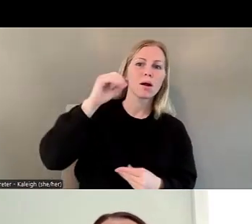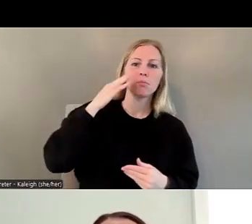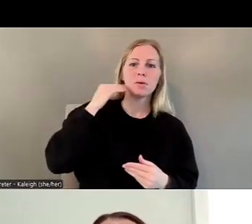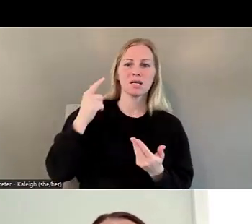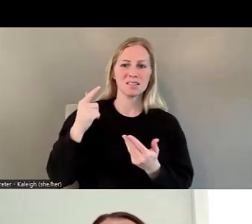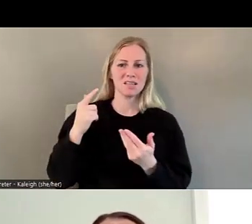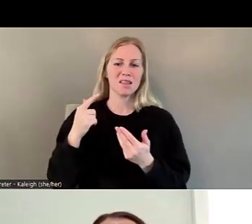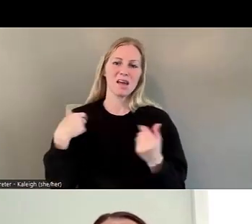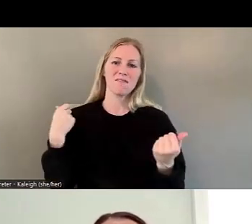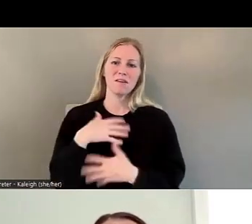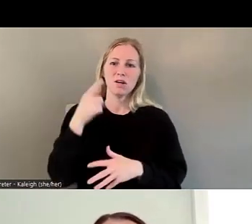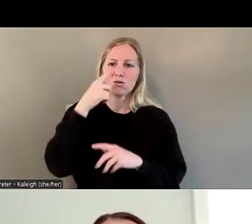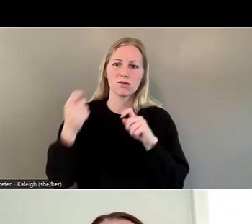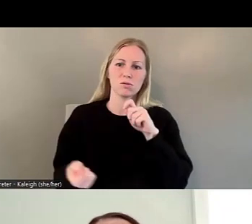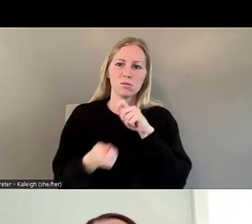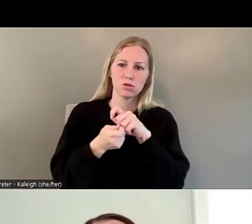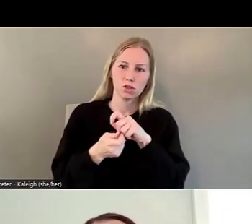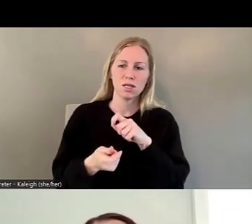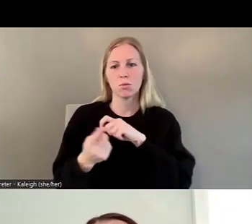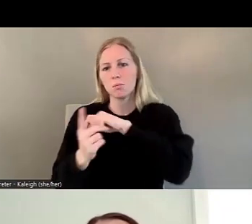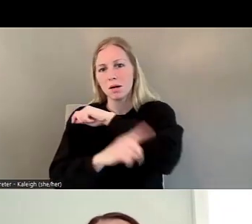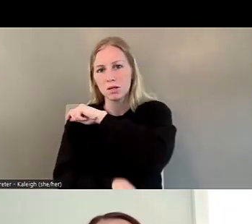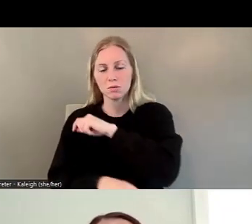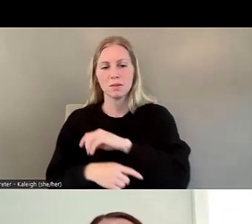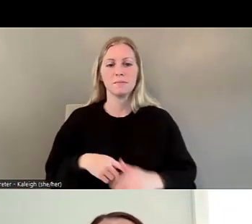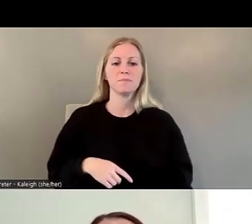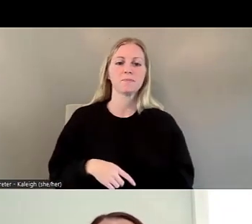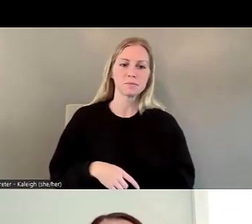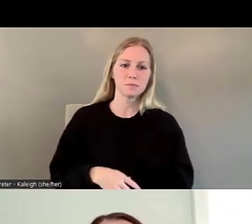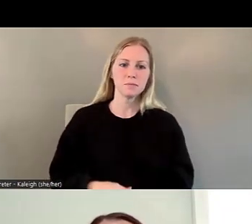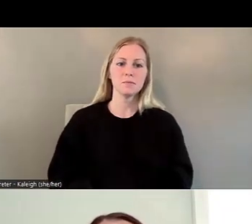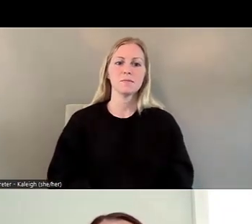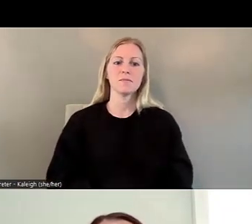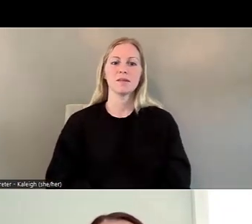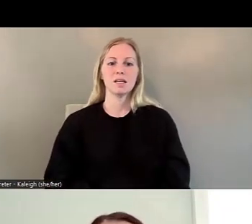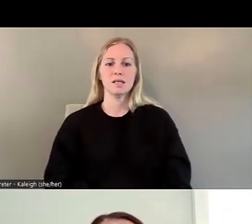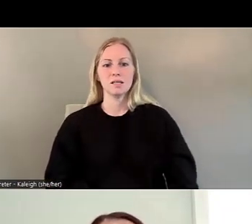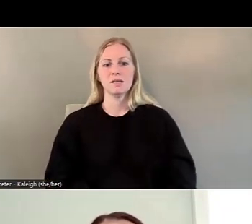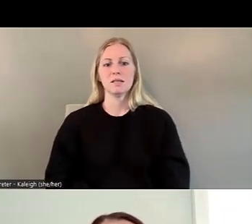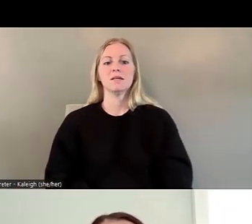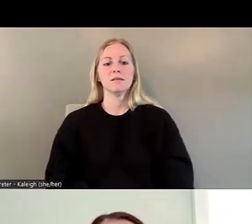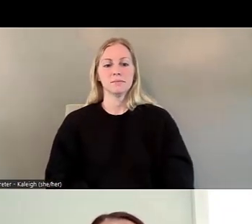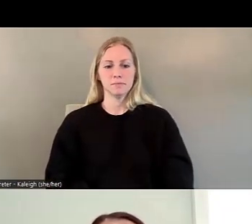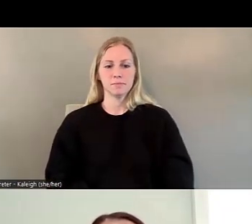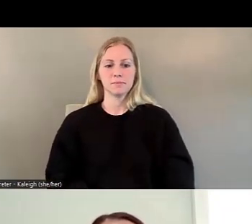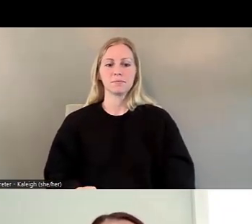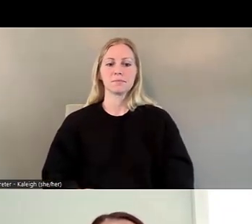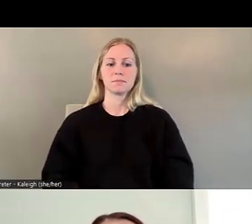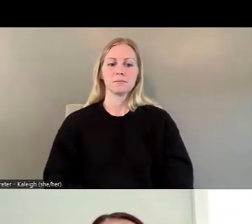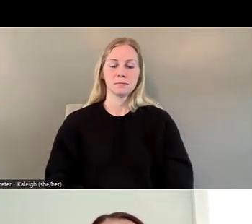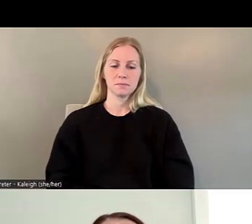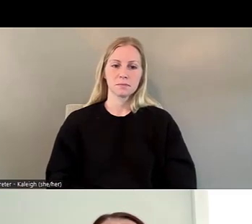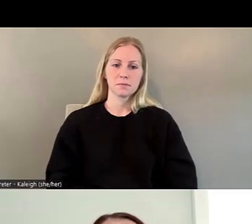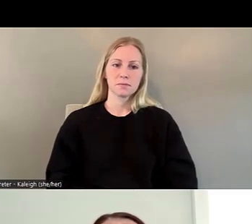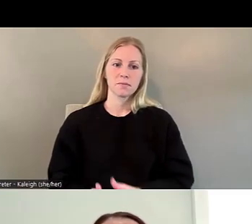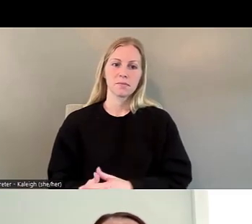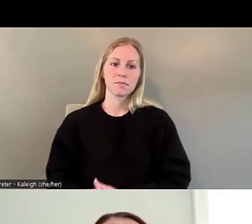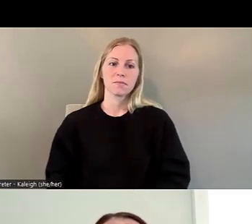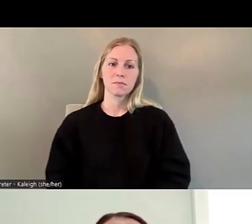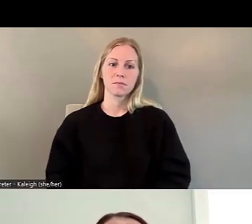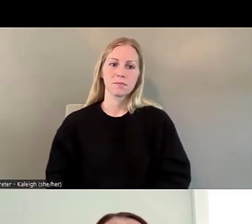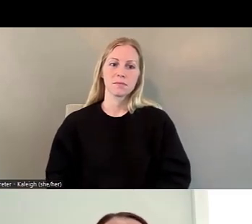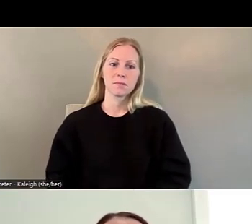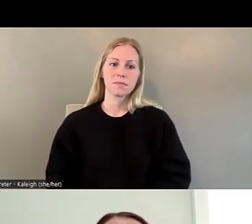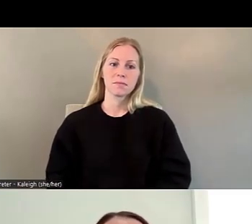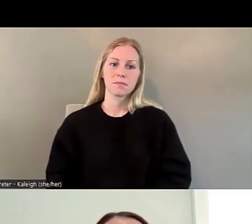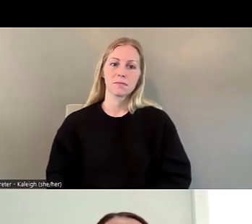the regulations around timeout rooms are just gray enough to create loopholes where seclusion can occur.